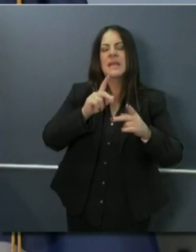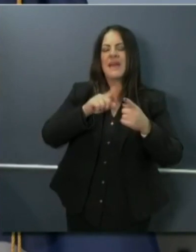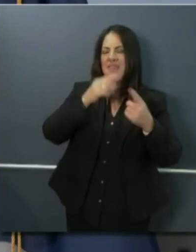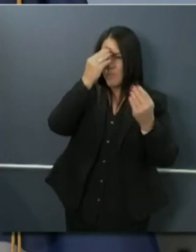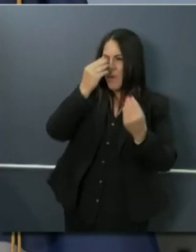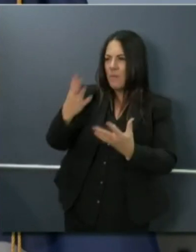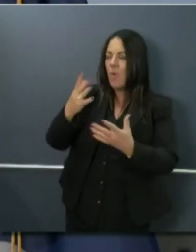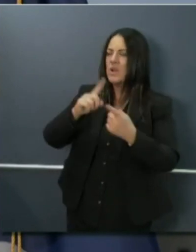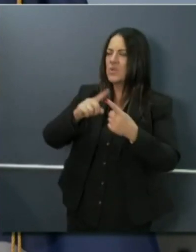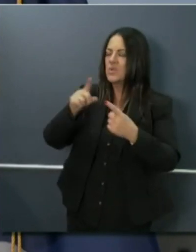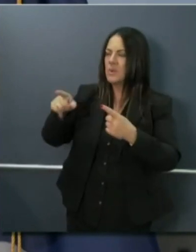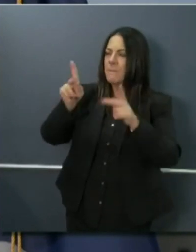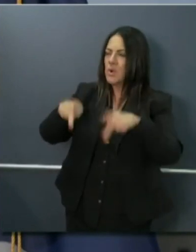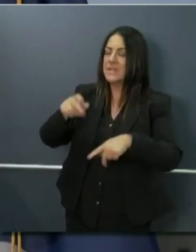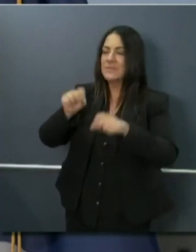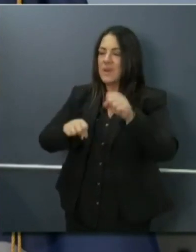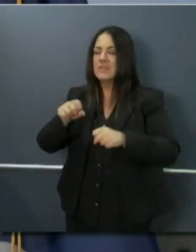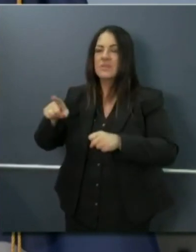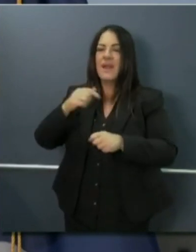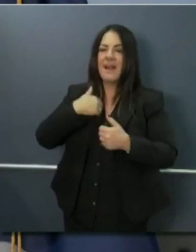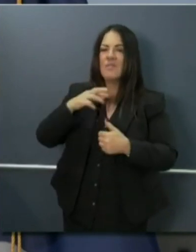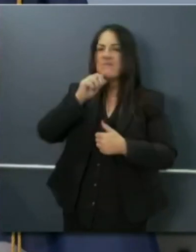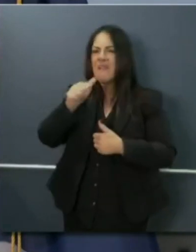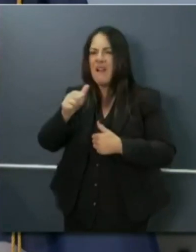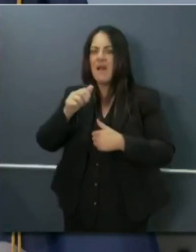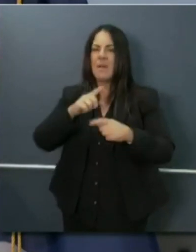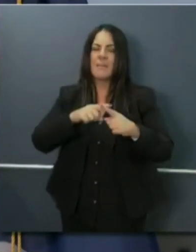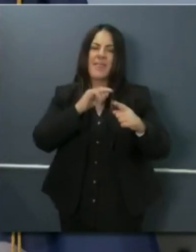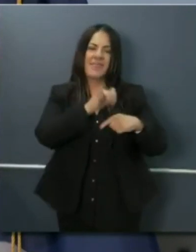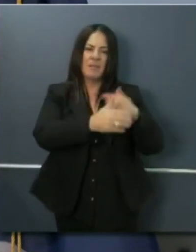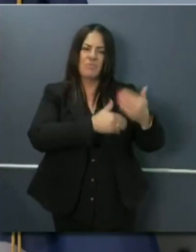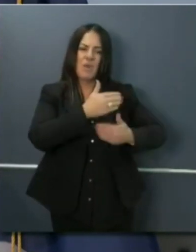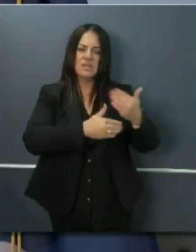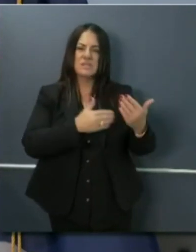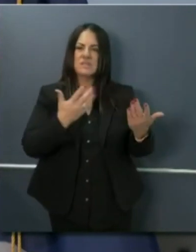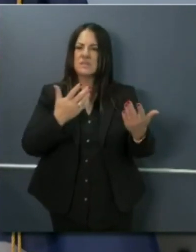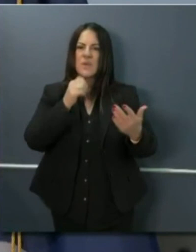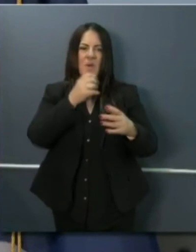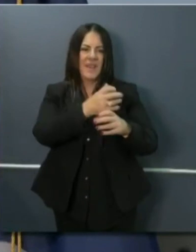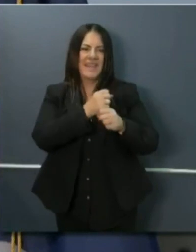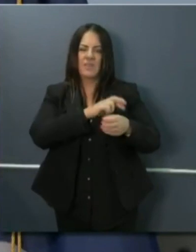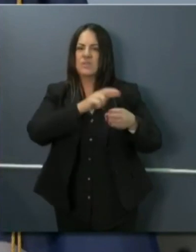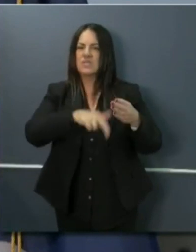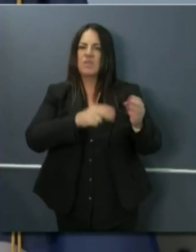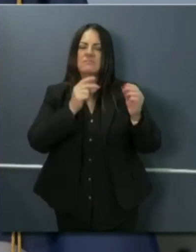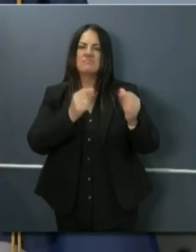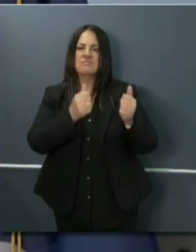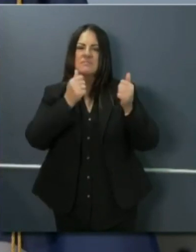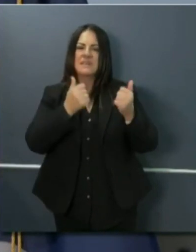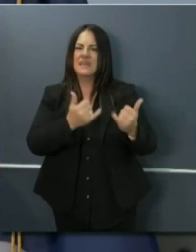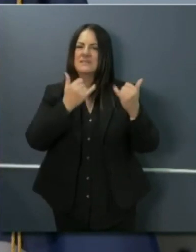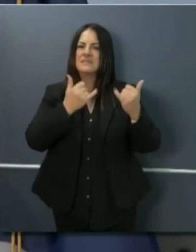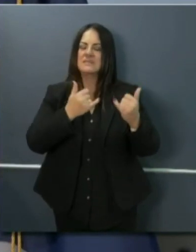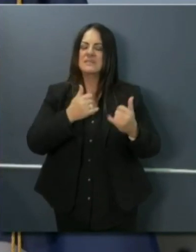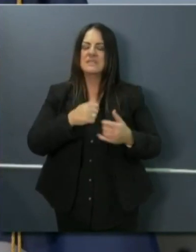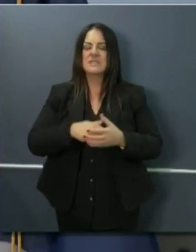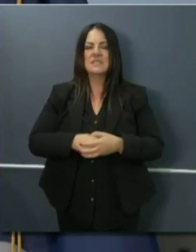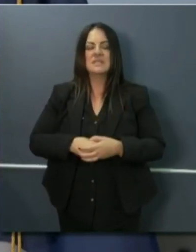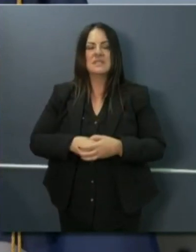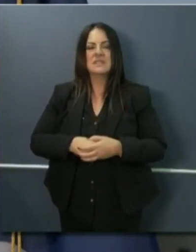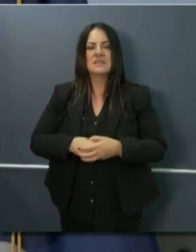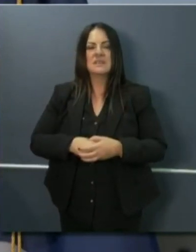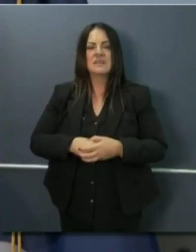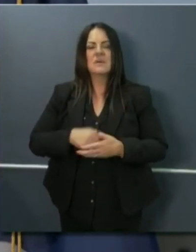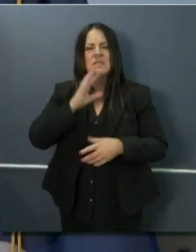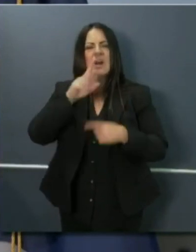of thousands of tests have been conducted, but we do not have the results yet. And that's the number of PUIs that we